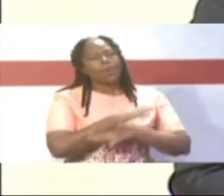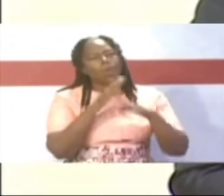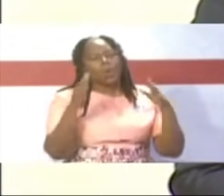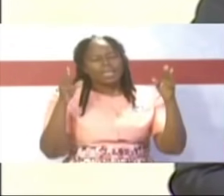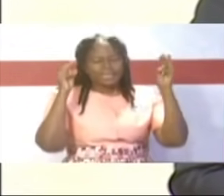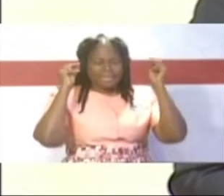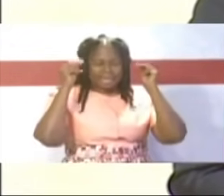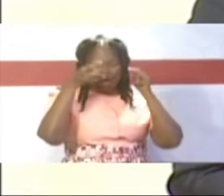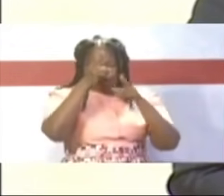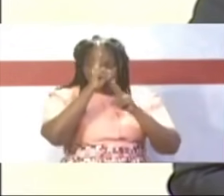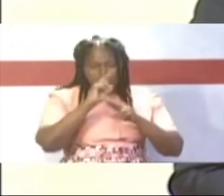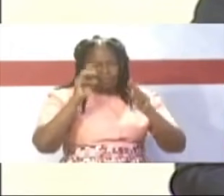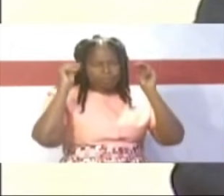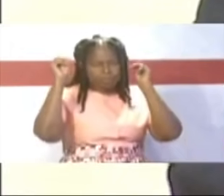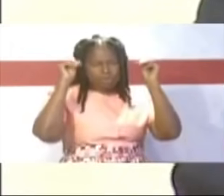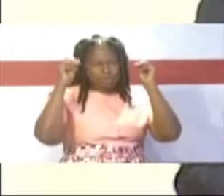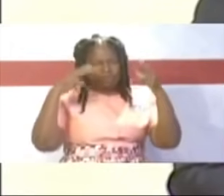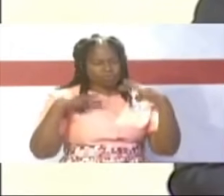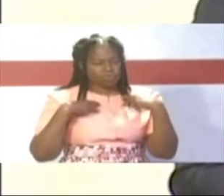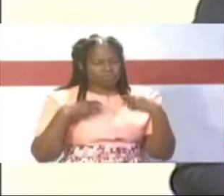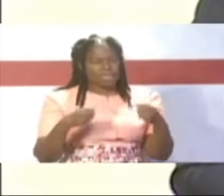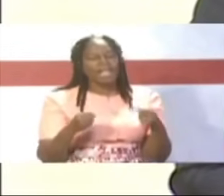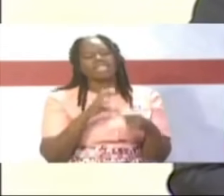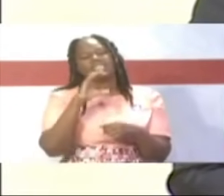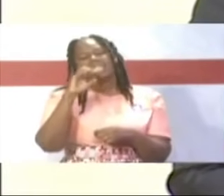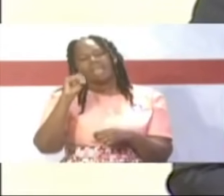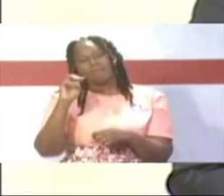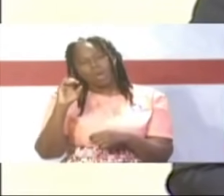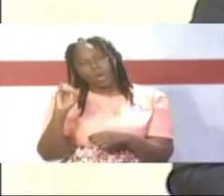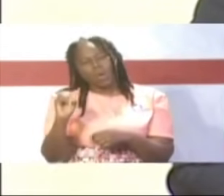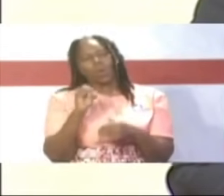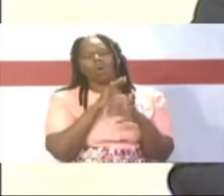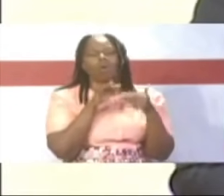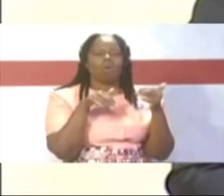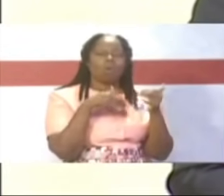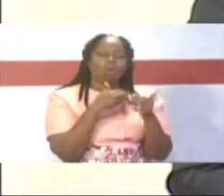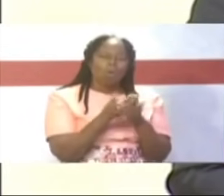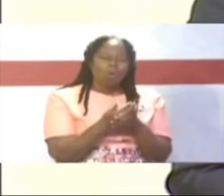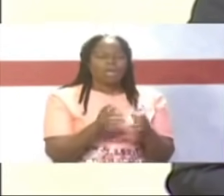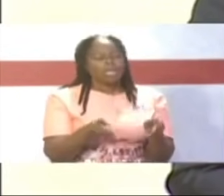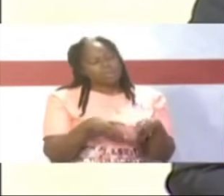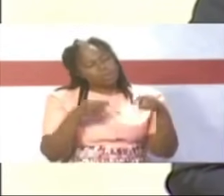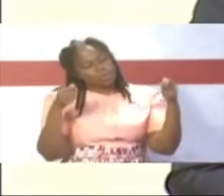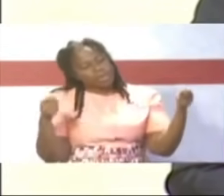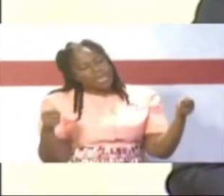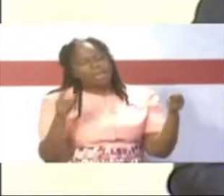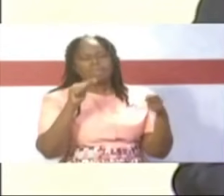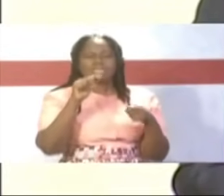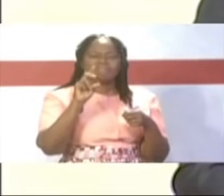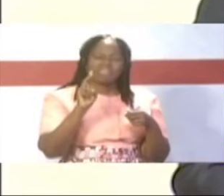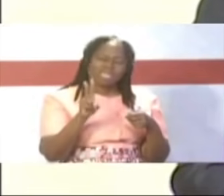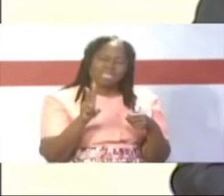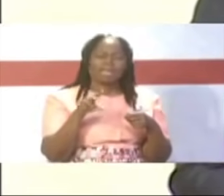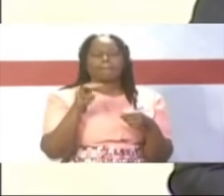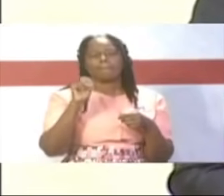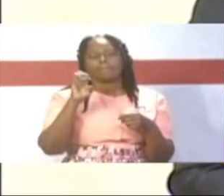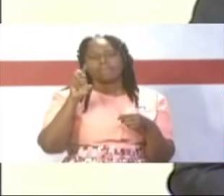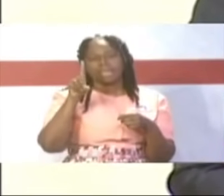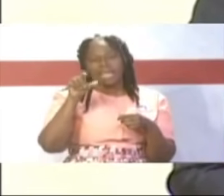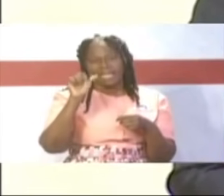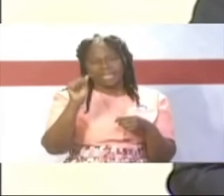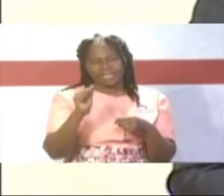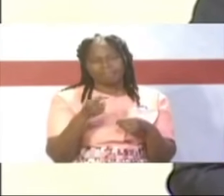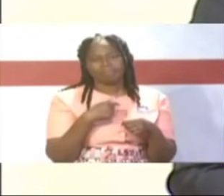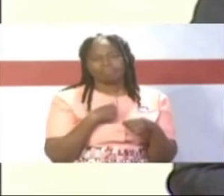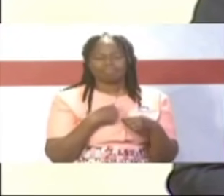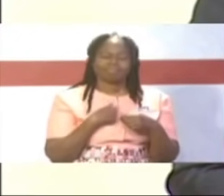Health, to the Chief Medical Officer, and to members of the media and to listening public again, good morning. So again, I am